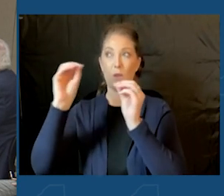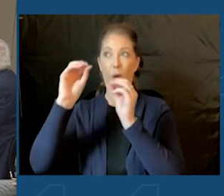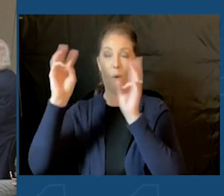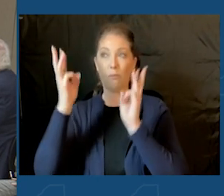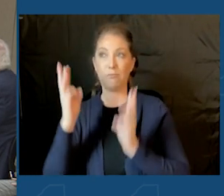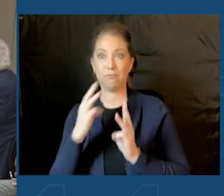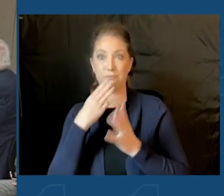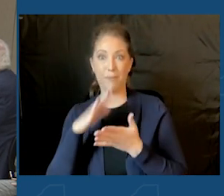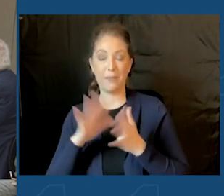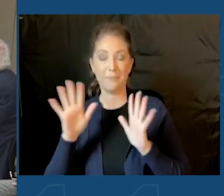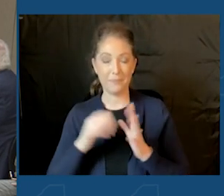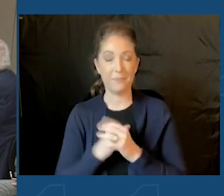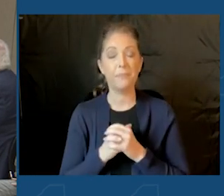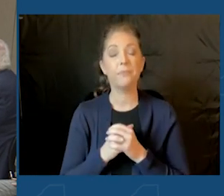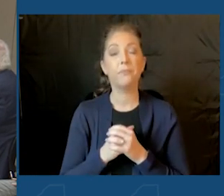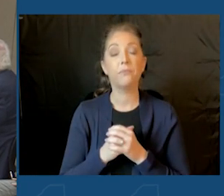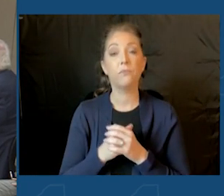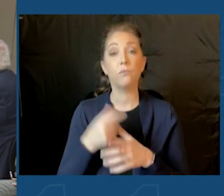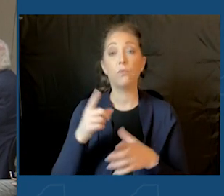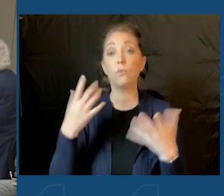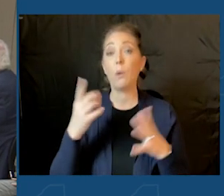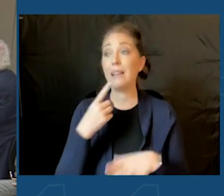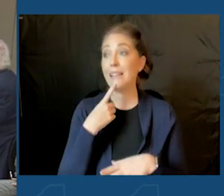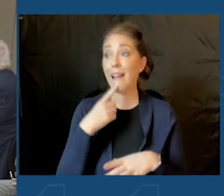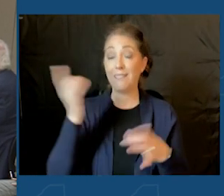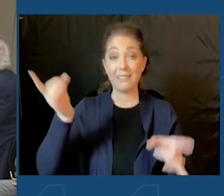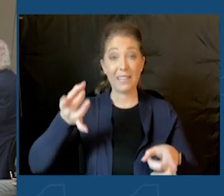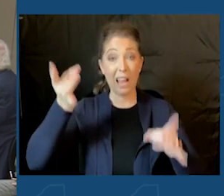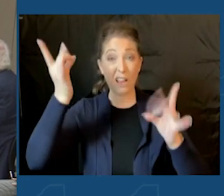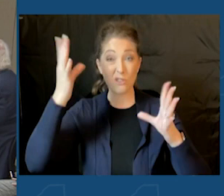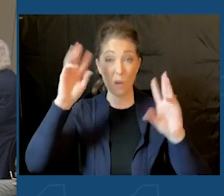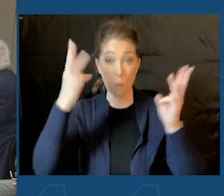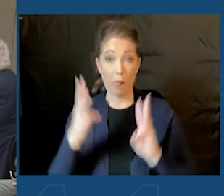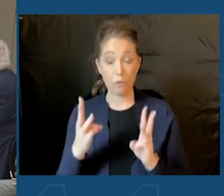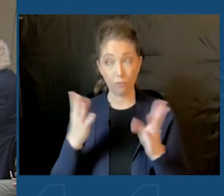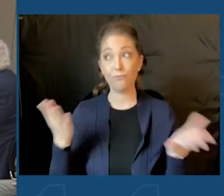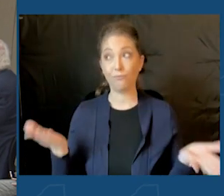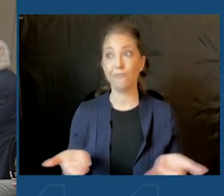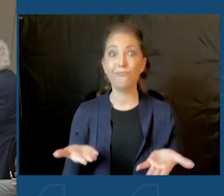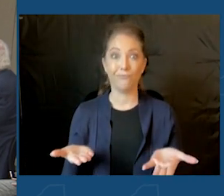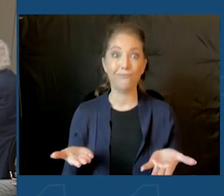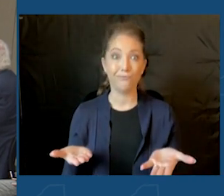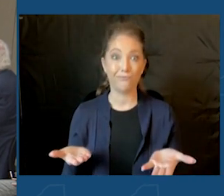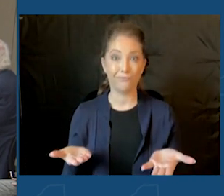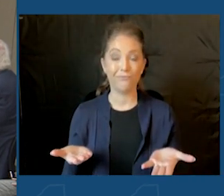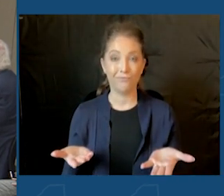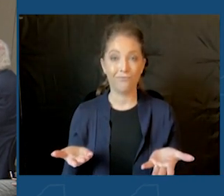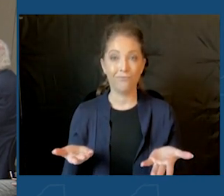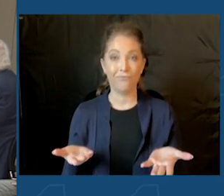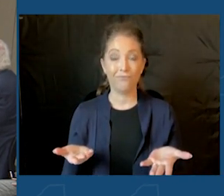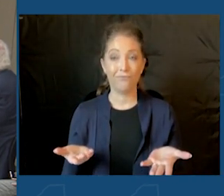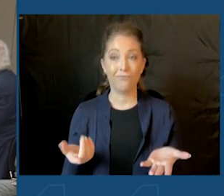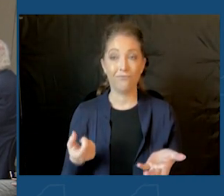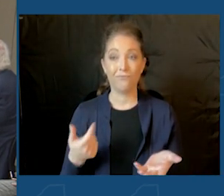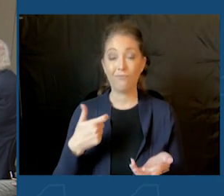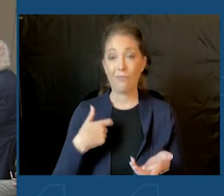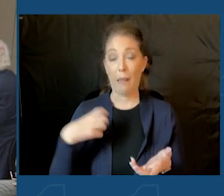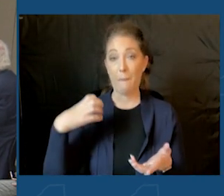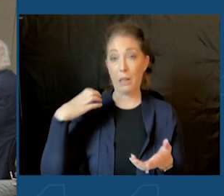said, the extreme weather is here and it's not going anywhere. As your Commissioner of Homeland Security and